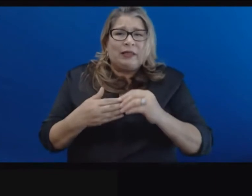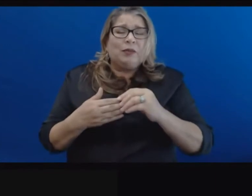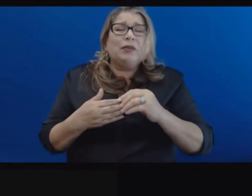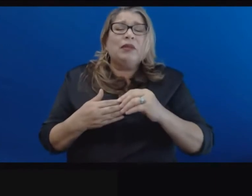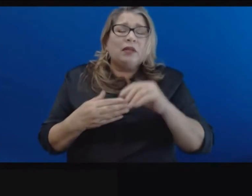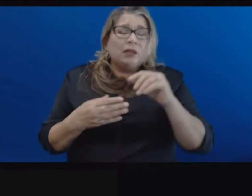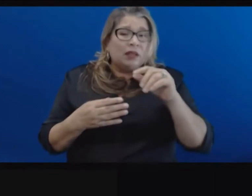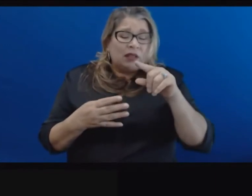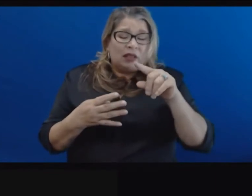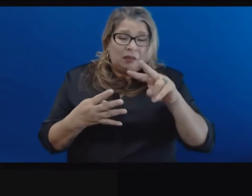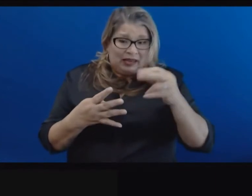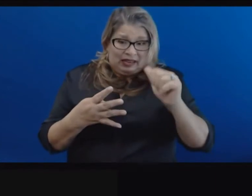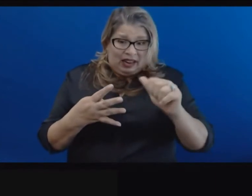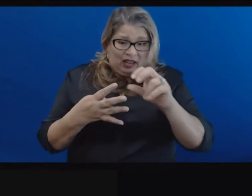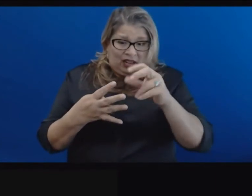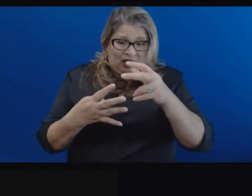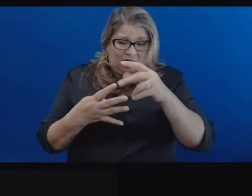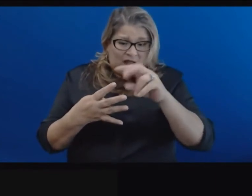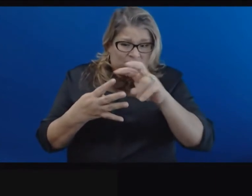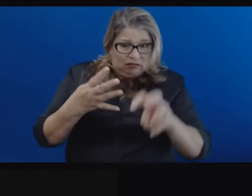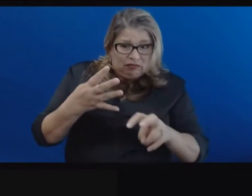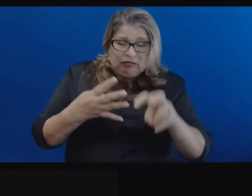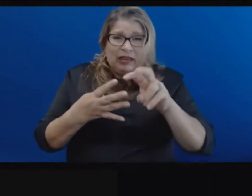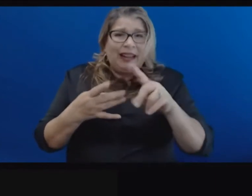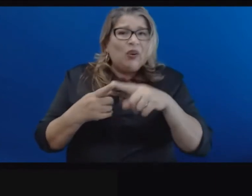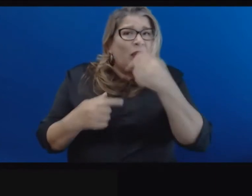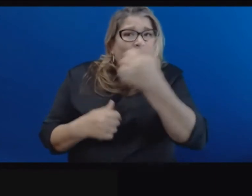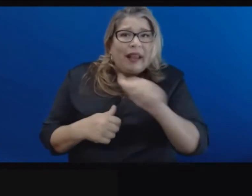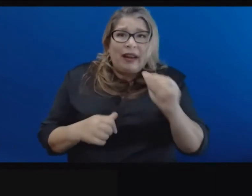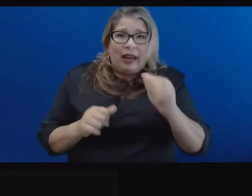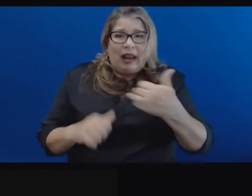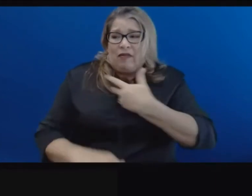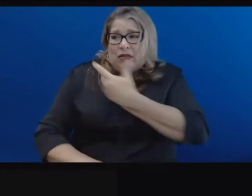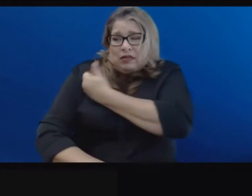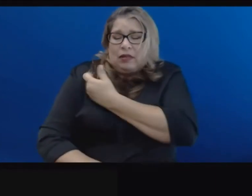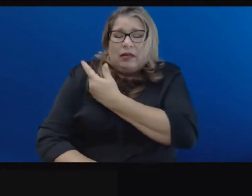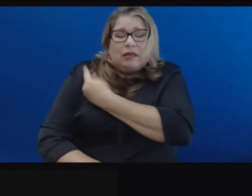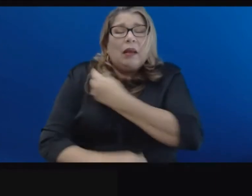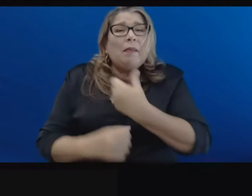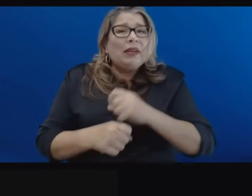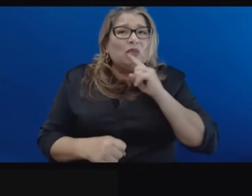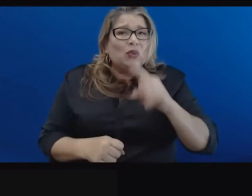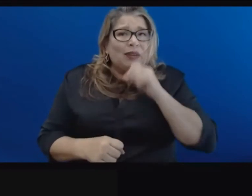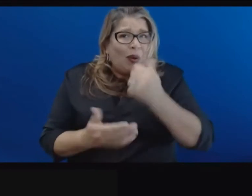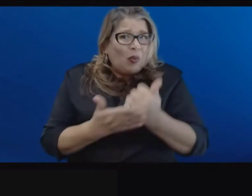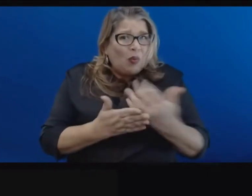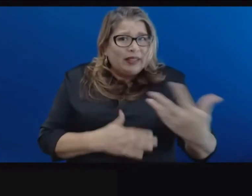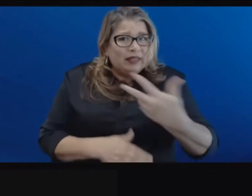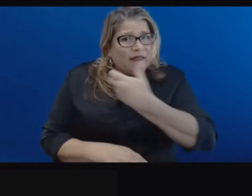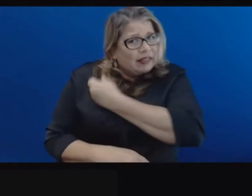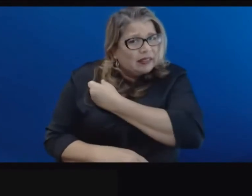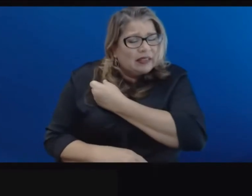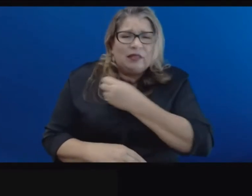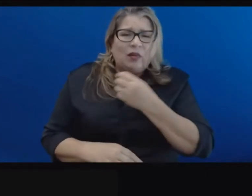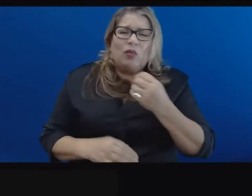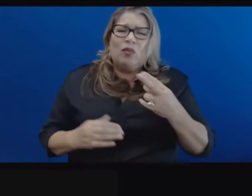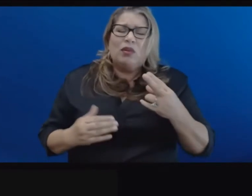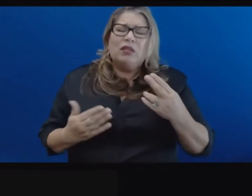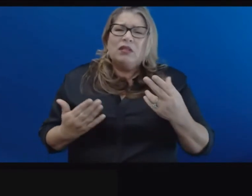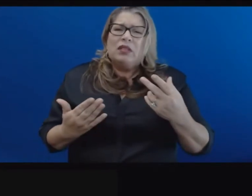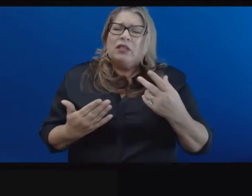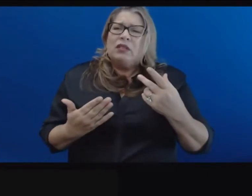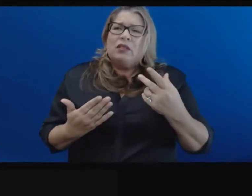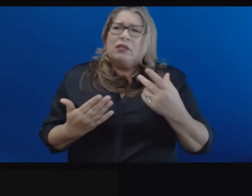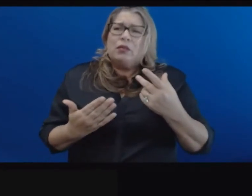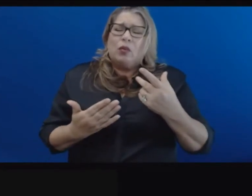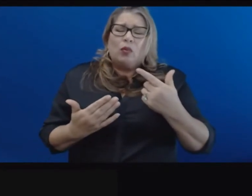wasted? Could you kind of give some examples of when that would be allowed and the expectation that no